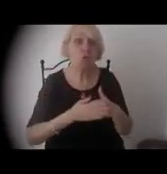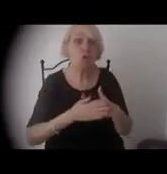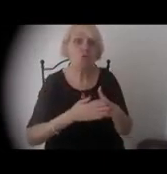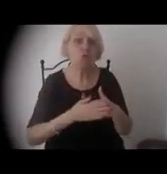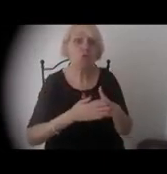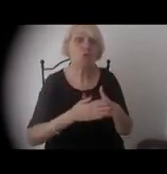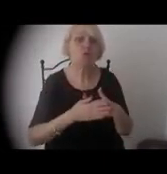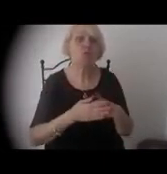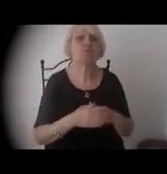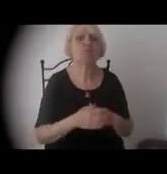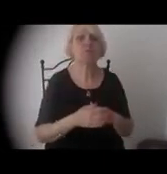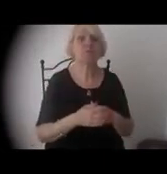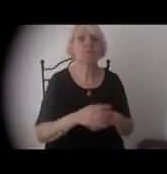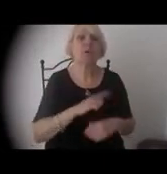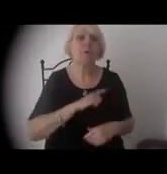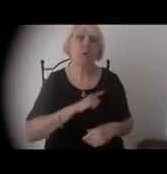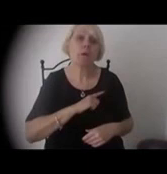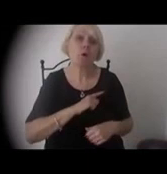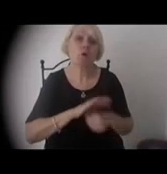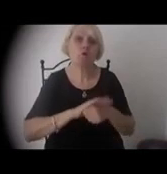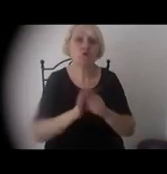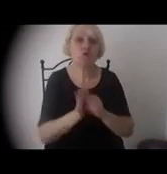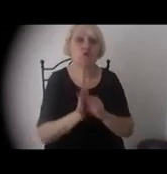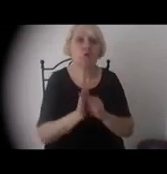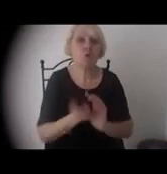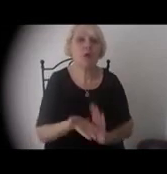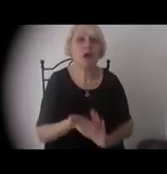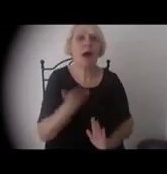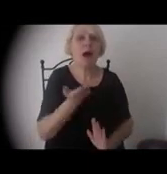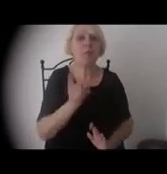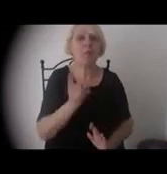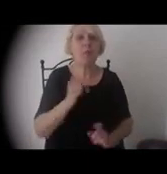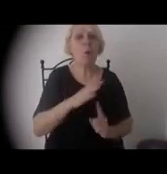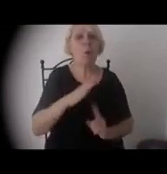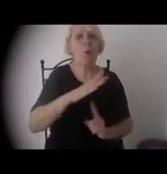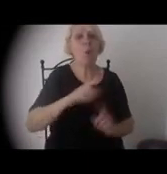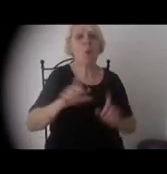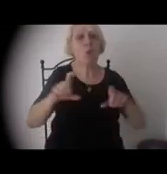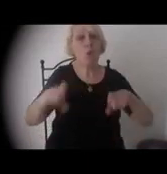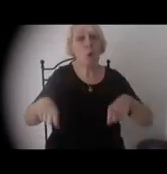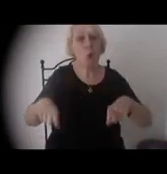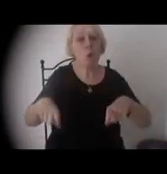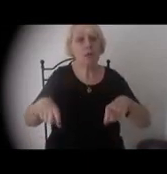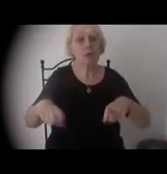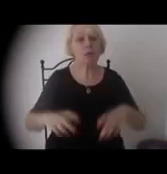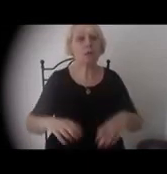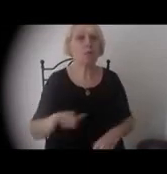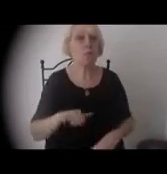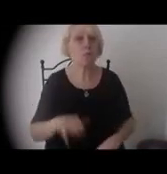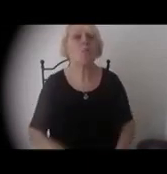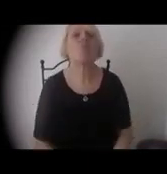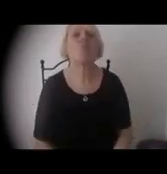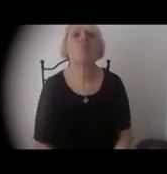a localised lockdown? So perhaps if education can respond to that one, Peter, first. Yeah,